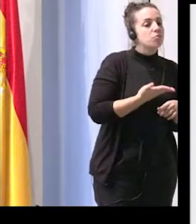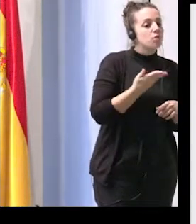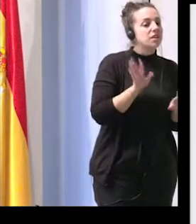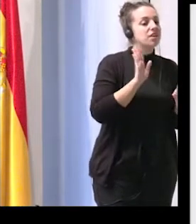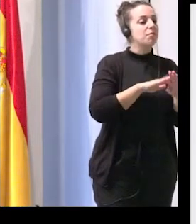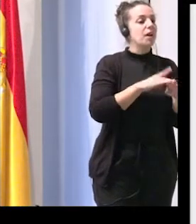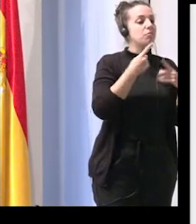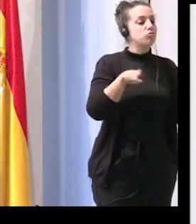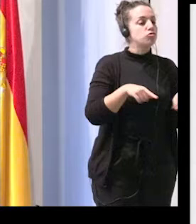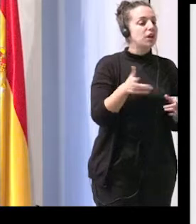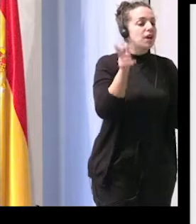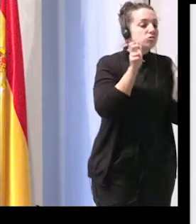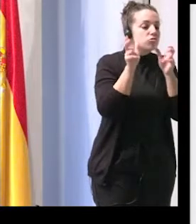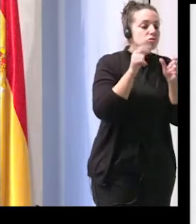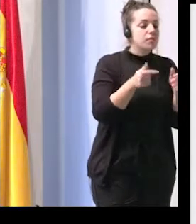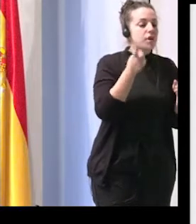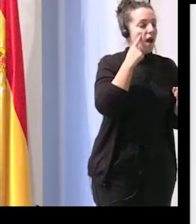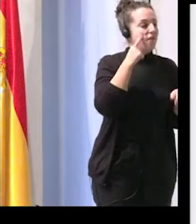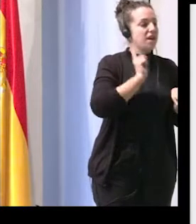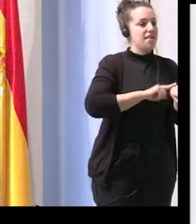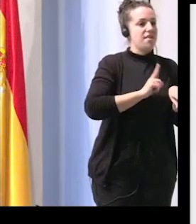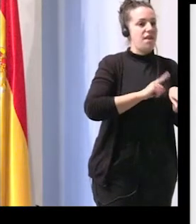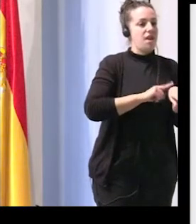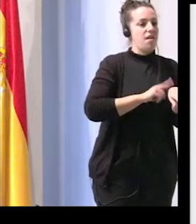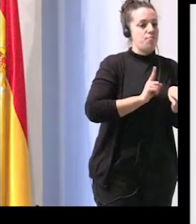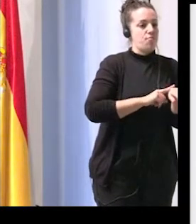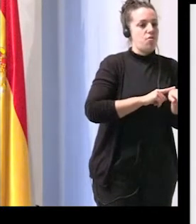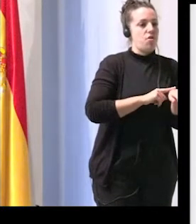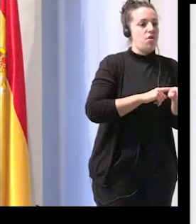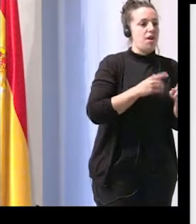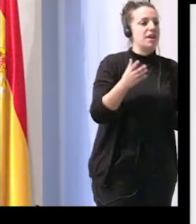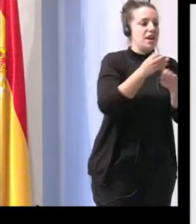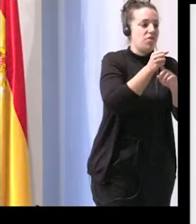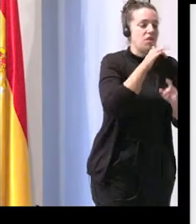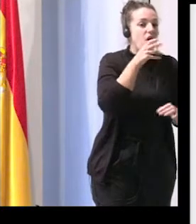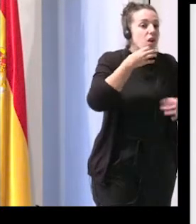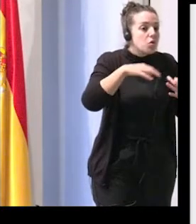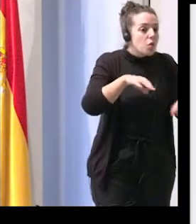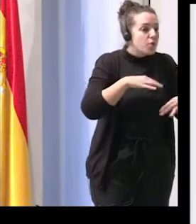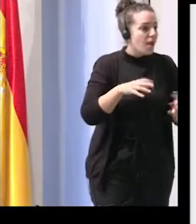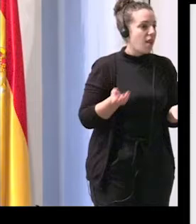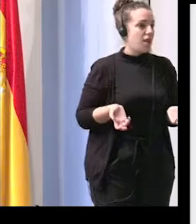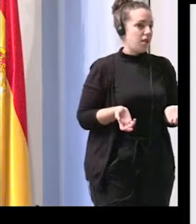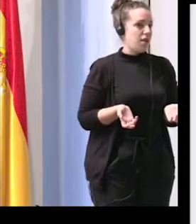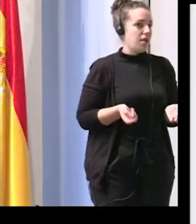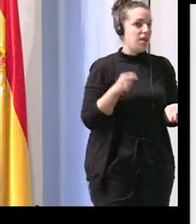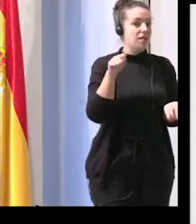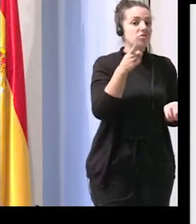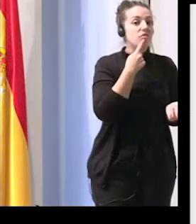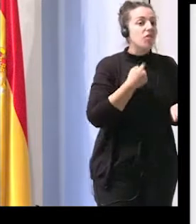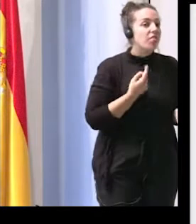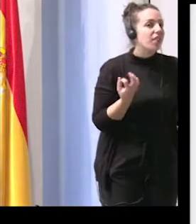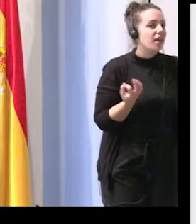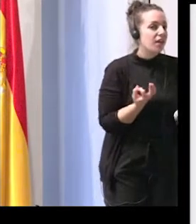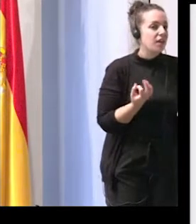at the reaction times. They are now normalized. That tells us just for listening even to